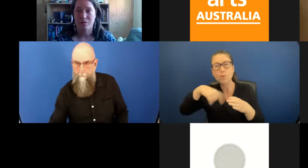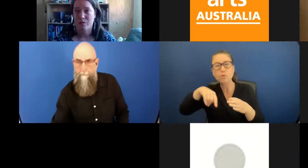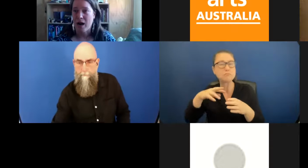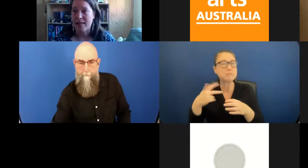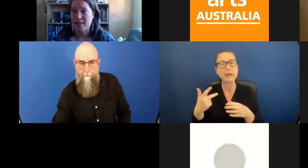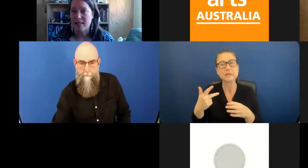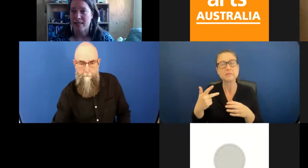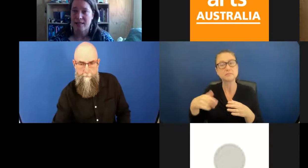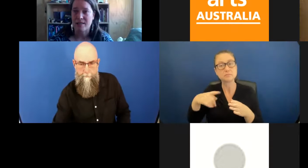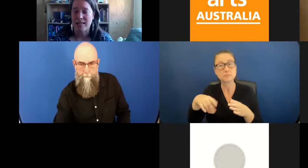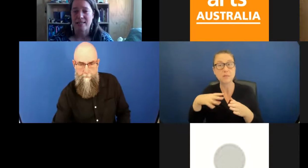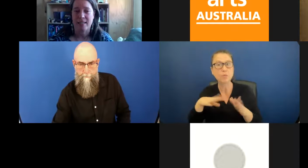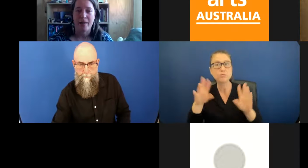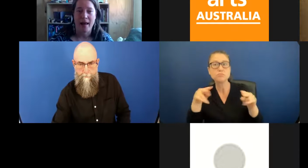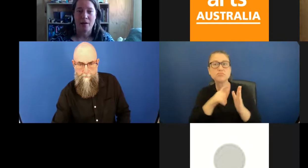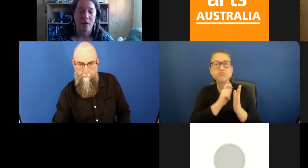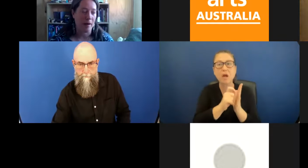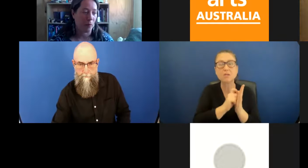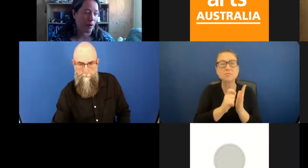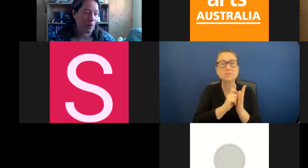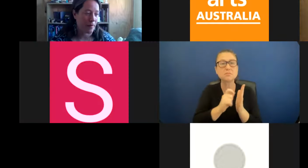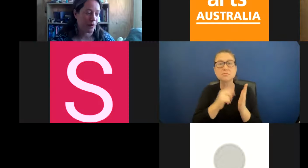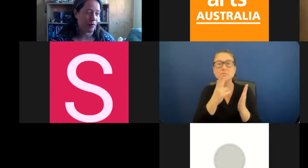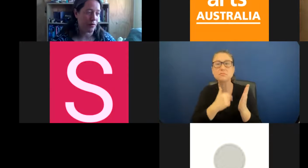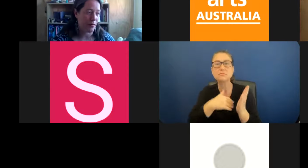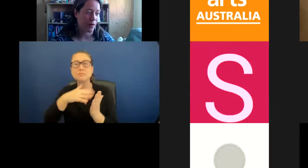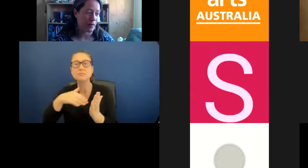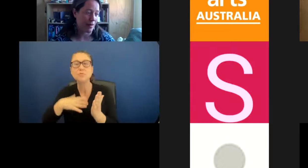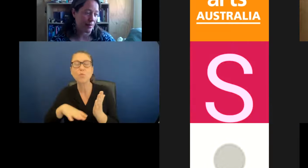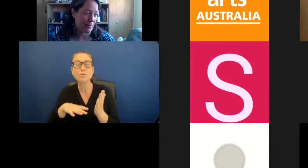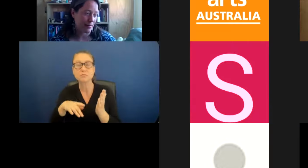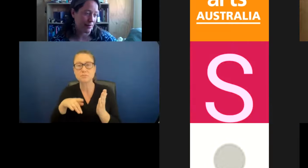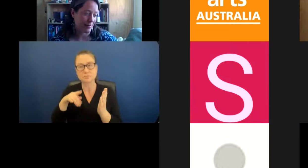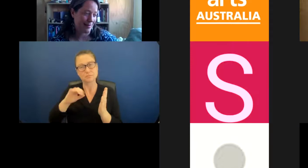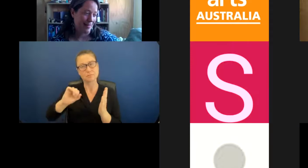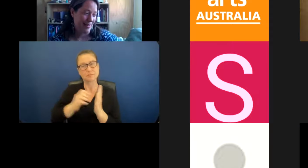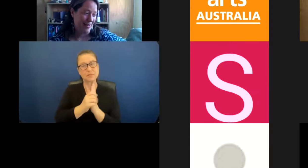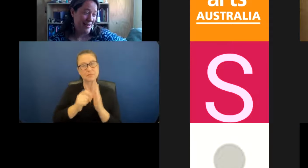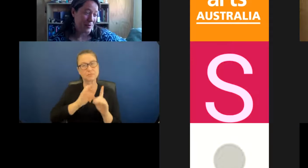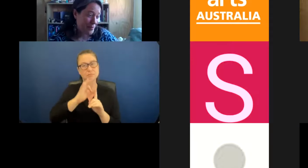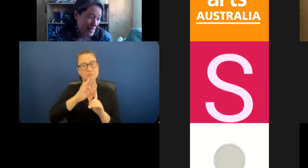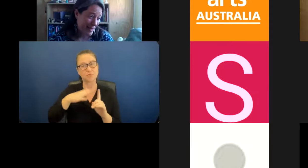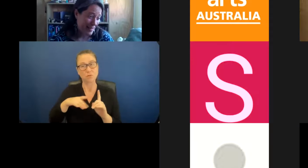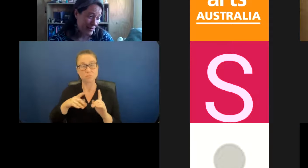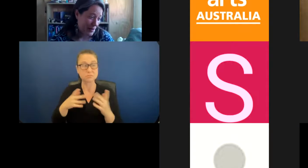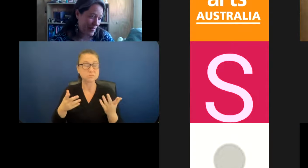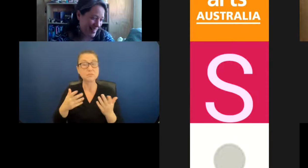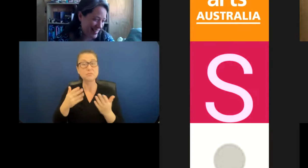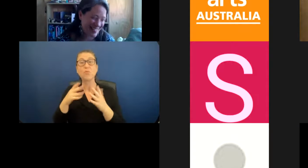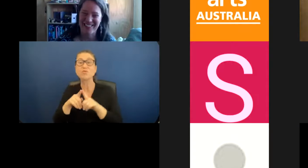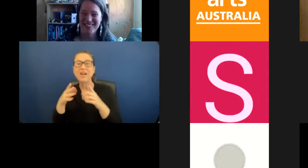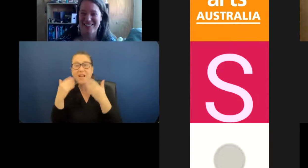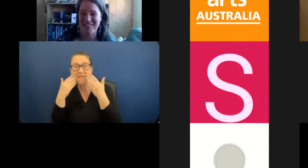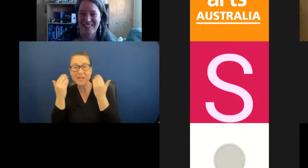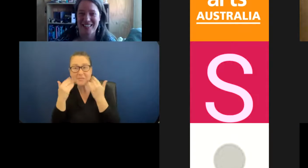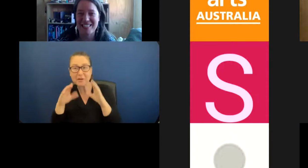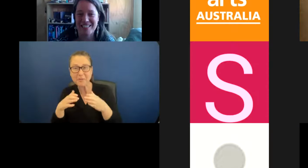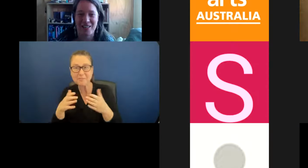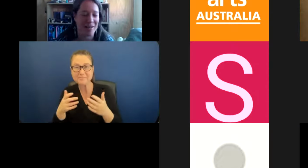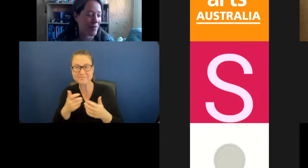do writing and illustration and and and work on the sort of those kind of skills there was a face painting group so